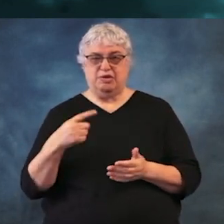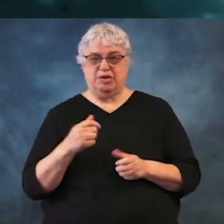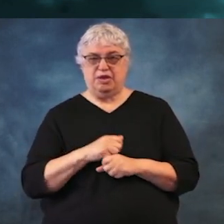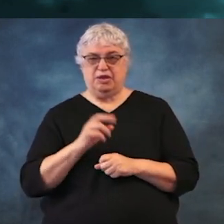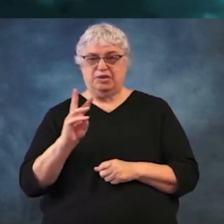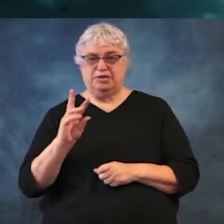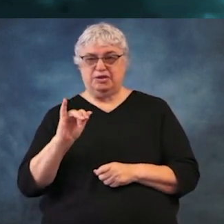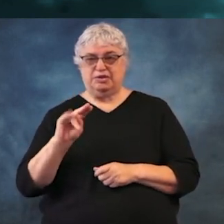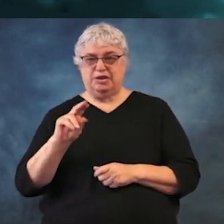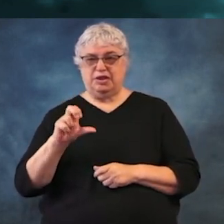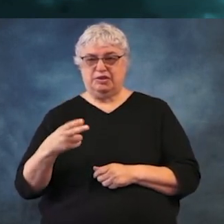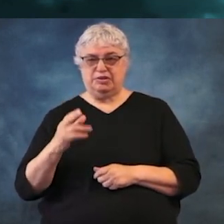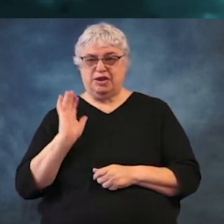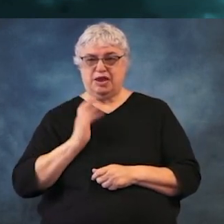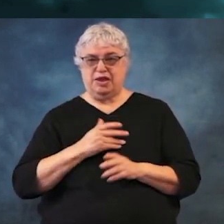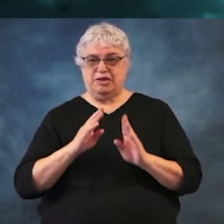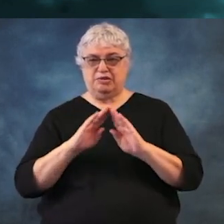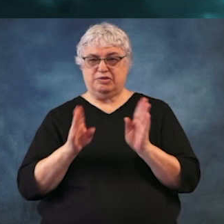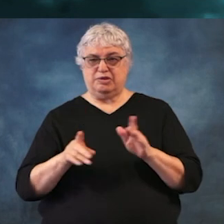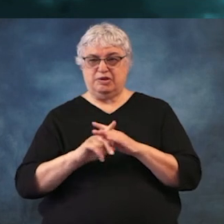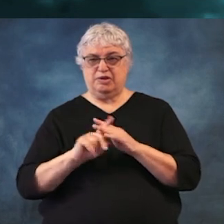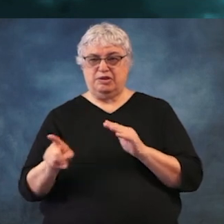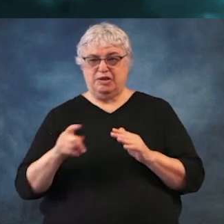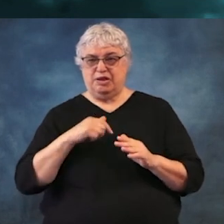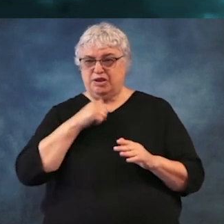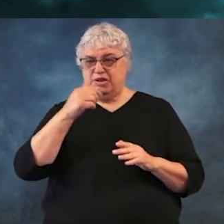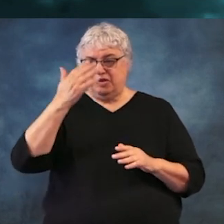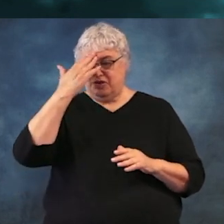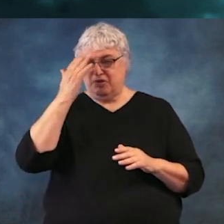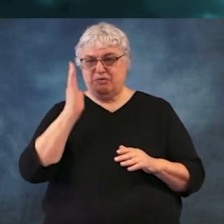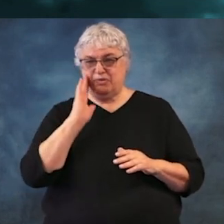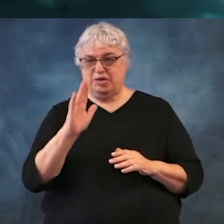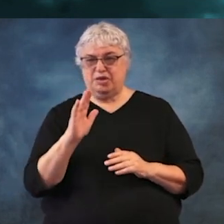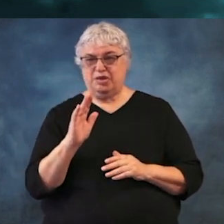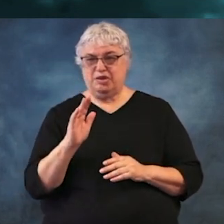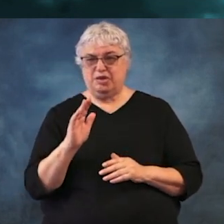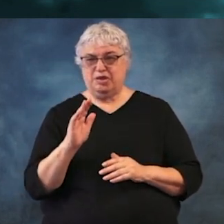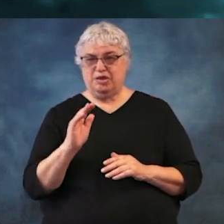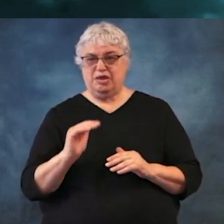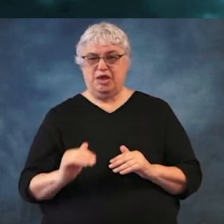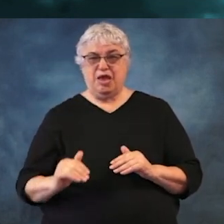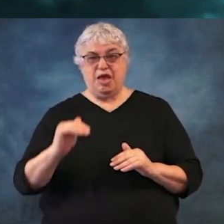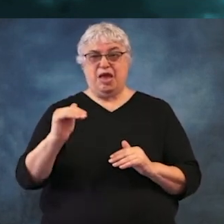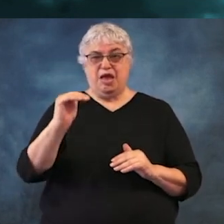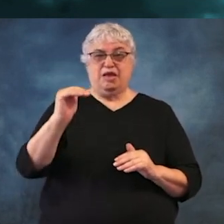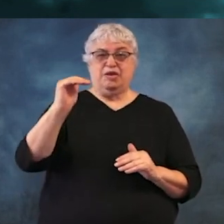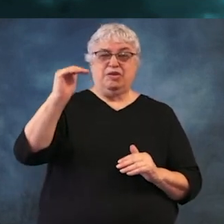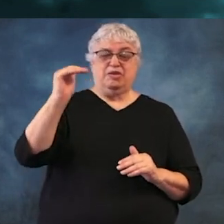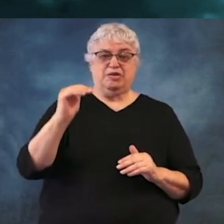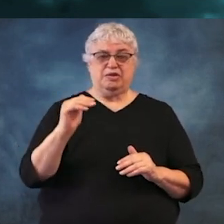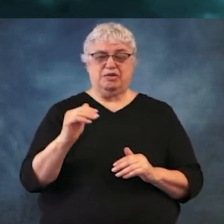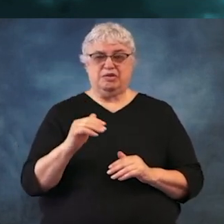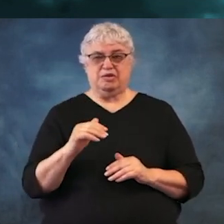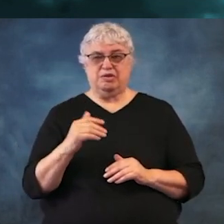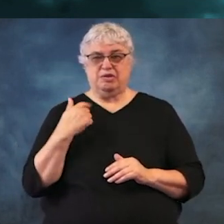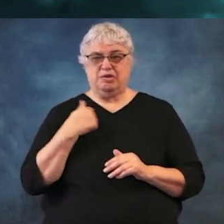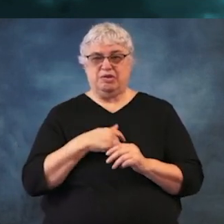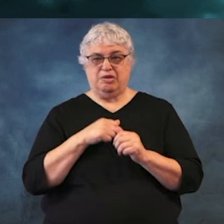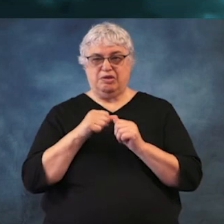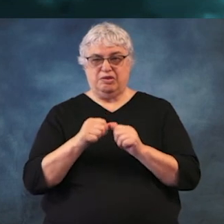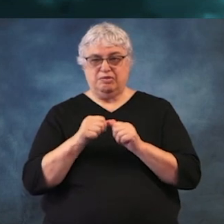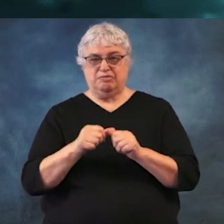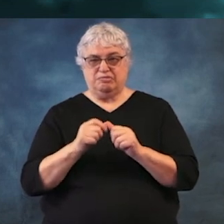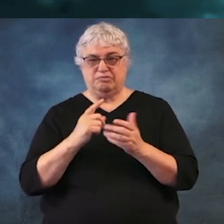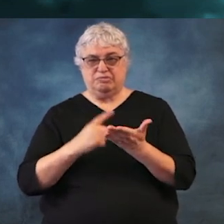about 6 inches in our house, but we evacuated because we didn't know if it was going to get higher. And so we constantly are